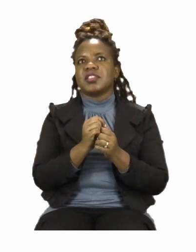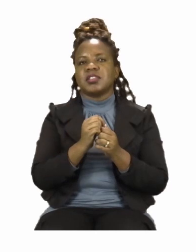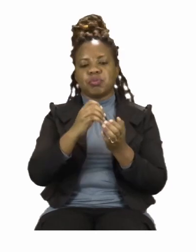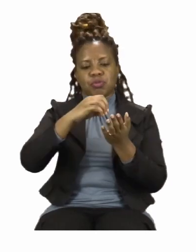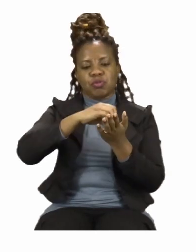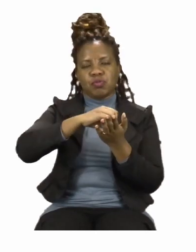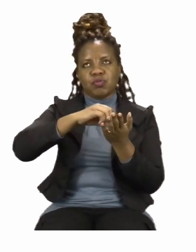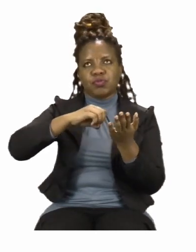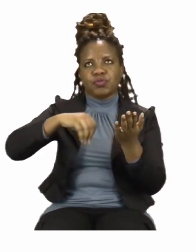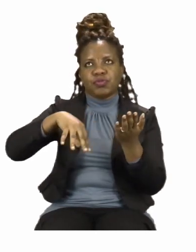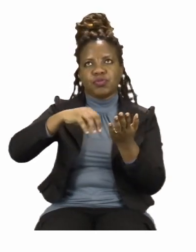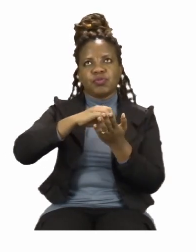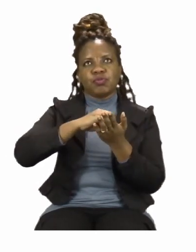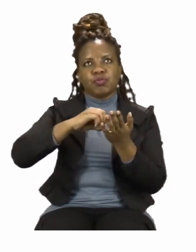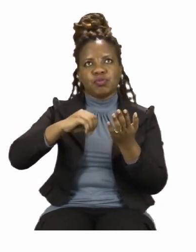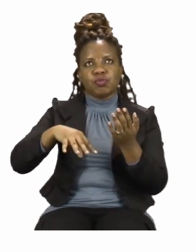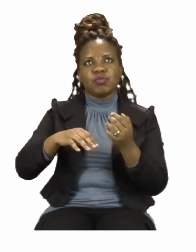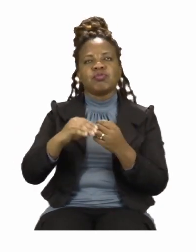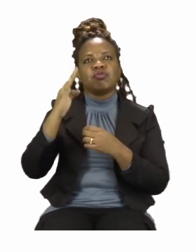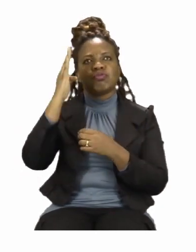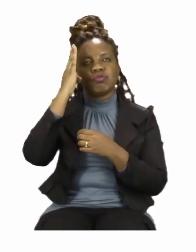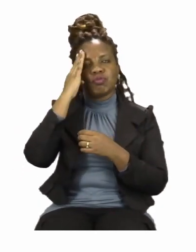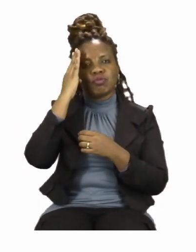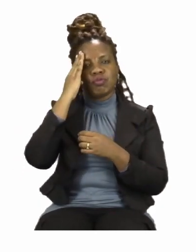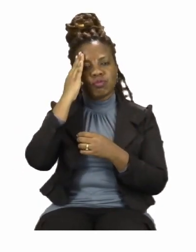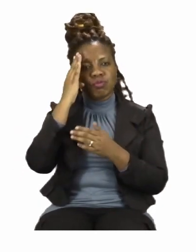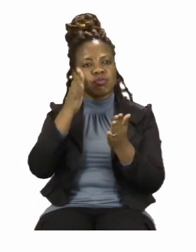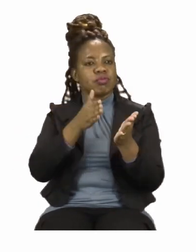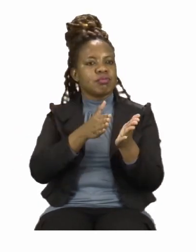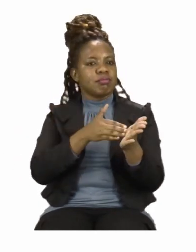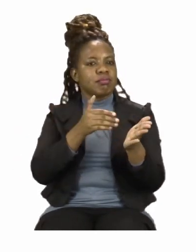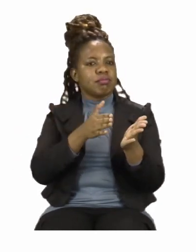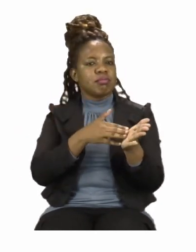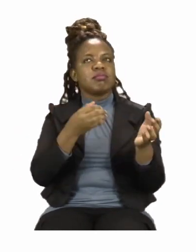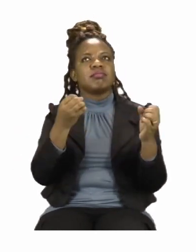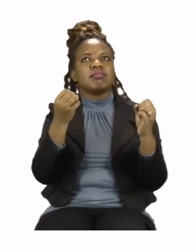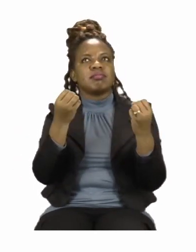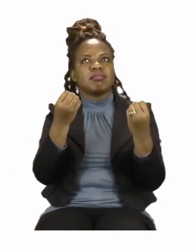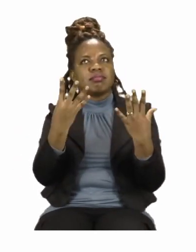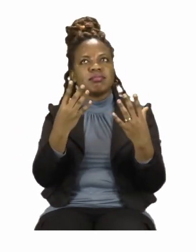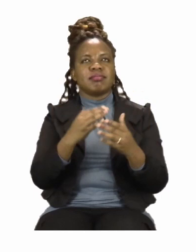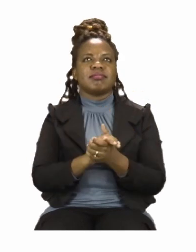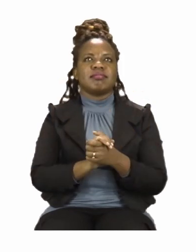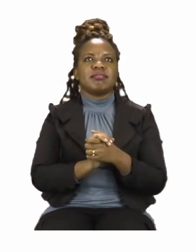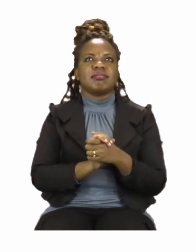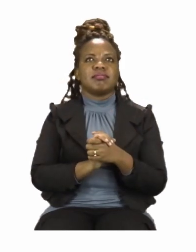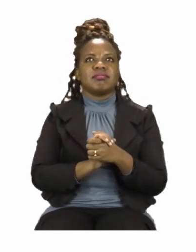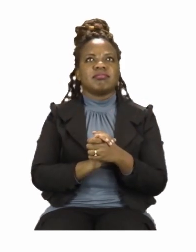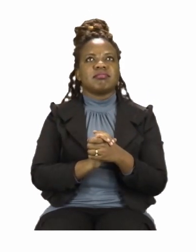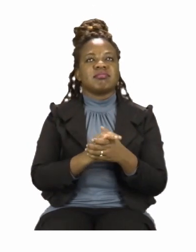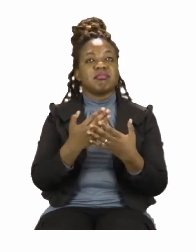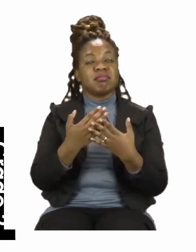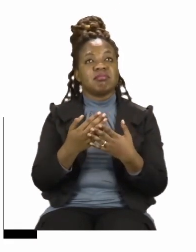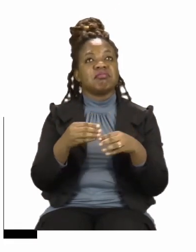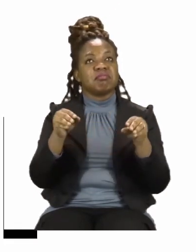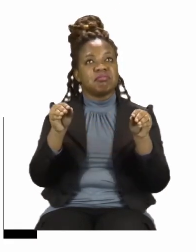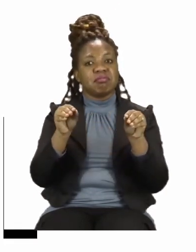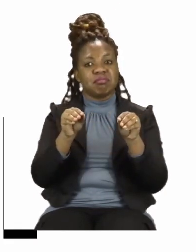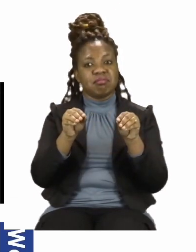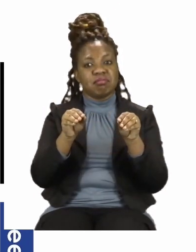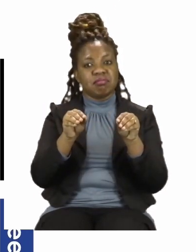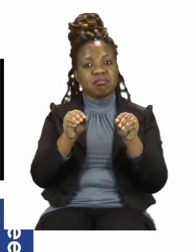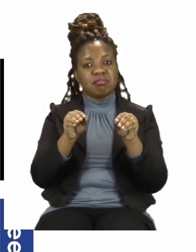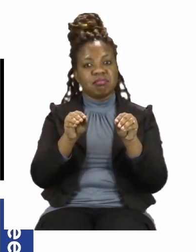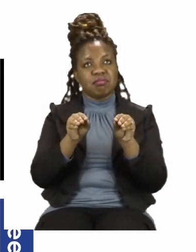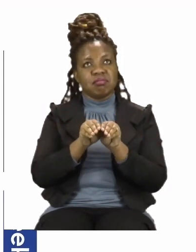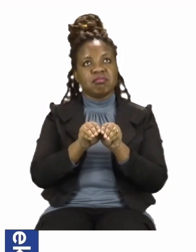find our change. I'm going to let you do number 1 by yourselves because I think you already know the answers. So